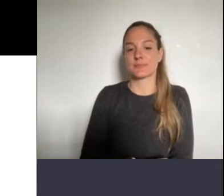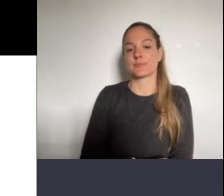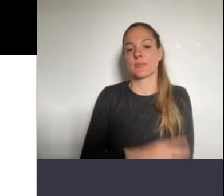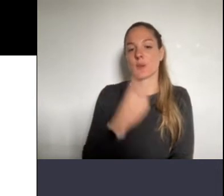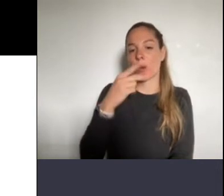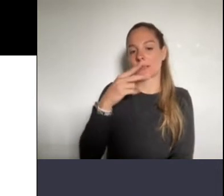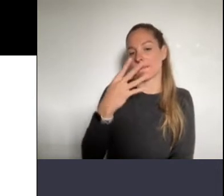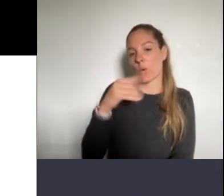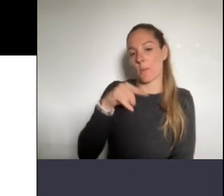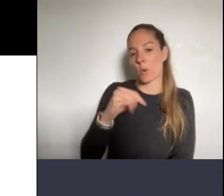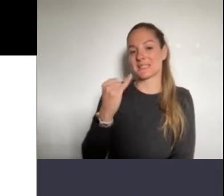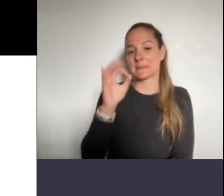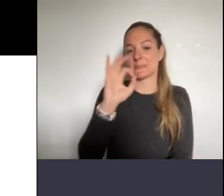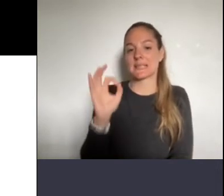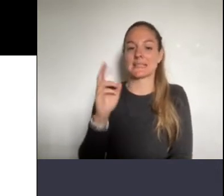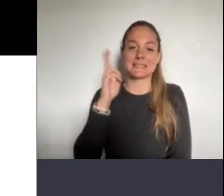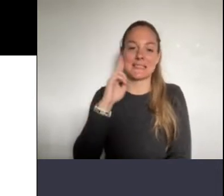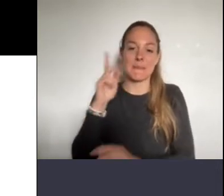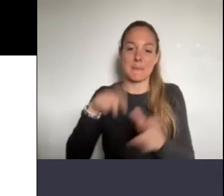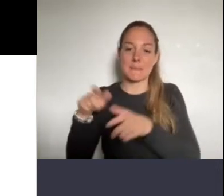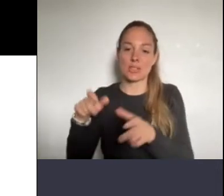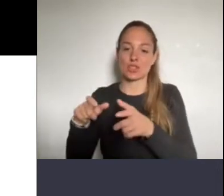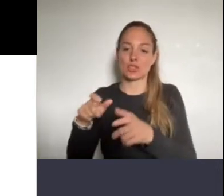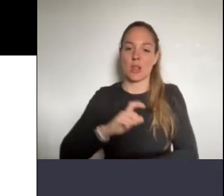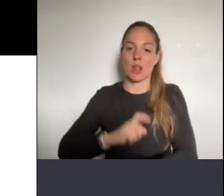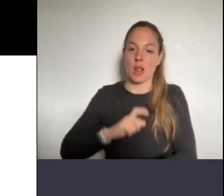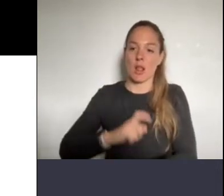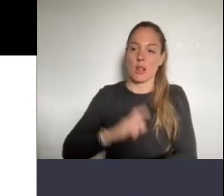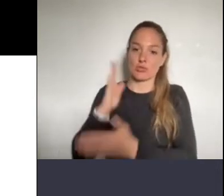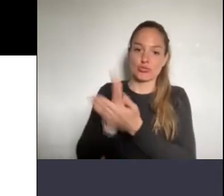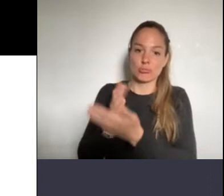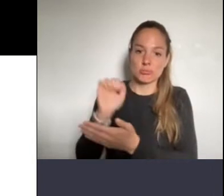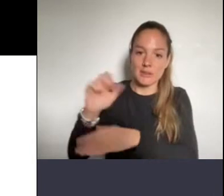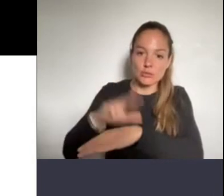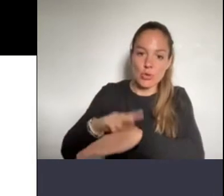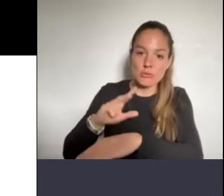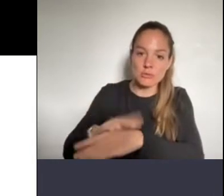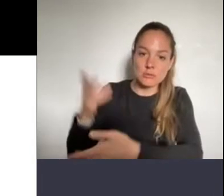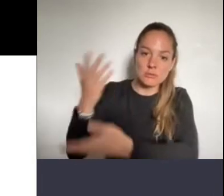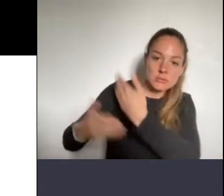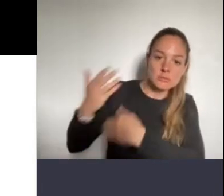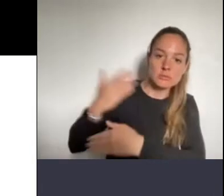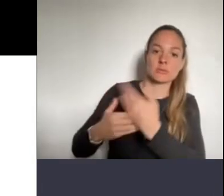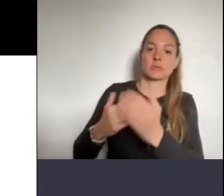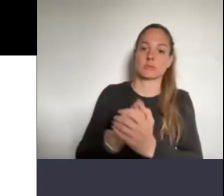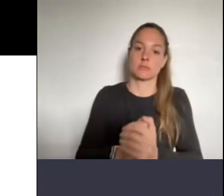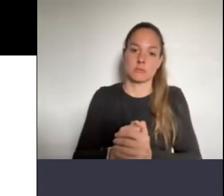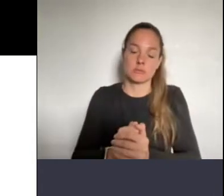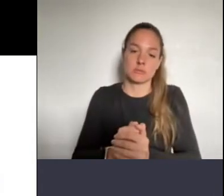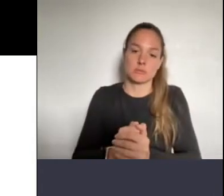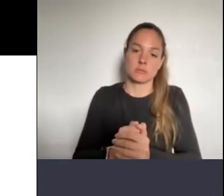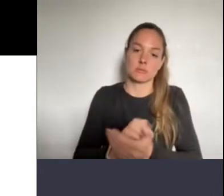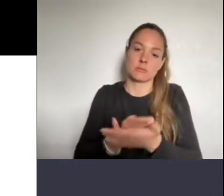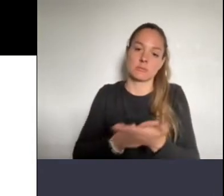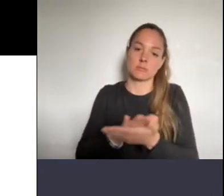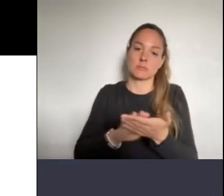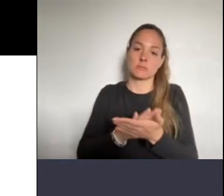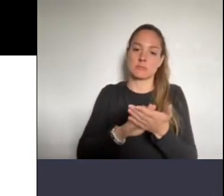24.6% of deaf patients definitively have trust, confidence in their doctor, which identifies itself compared